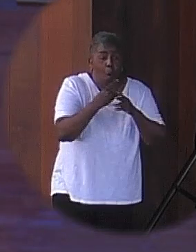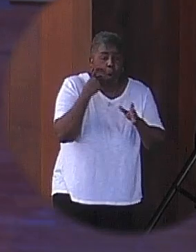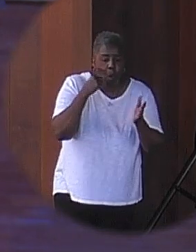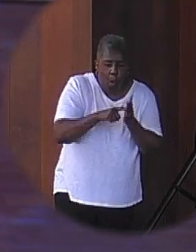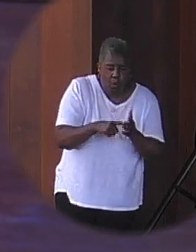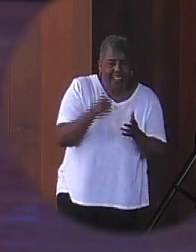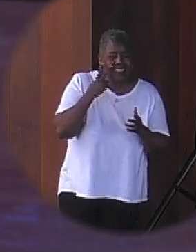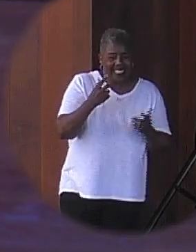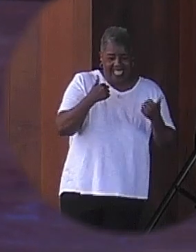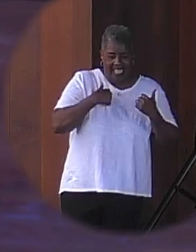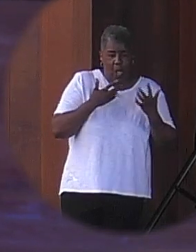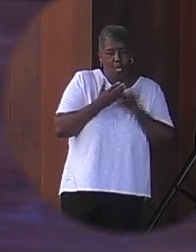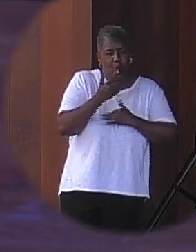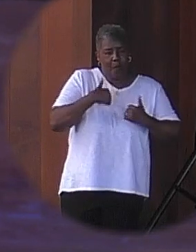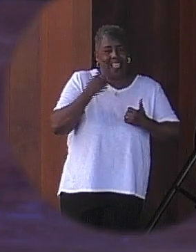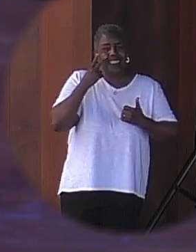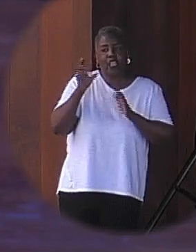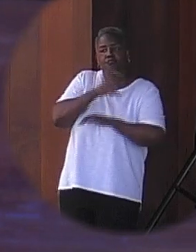of Christ in me?